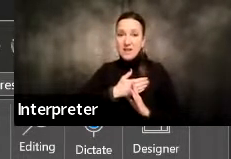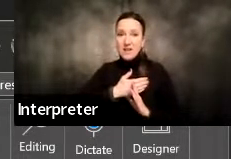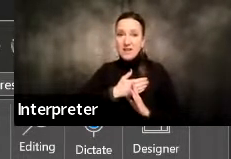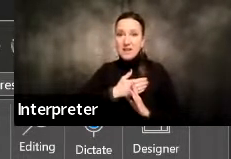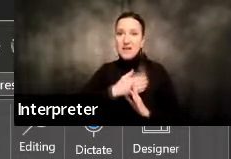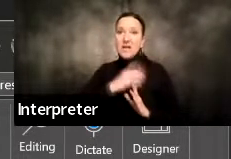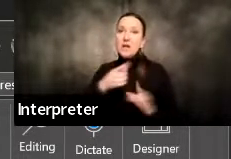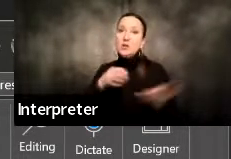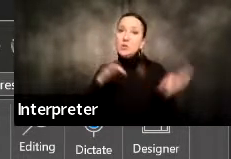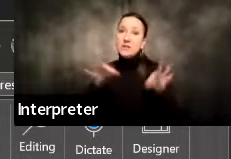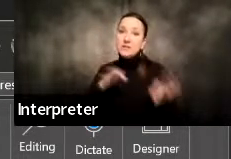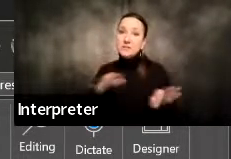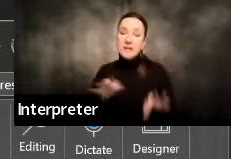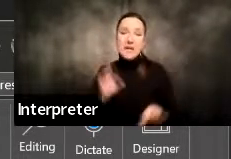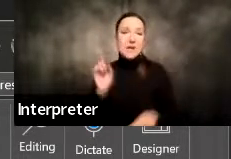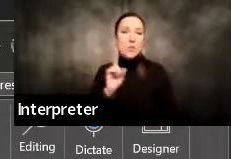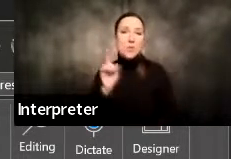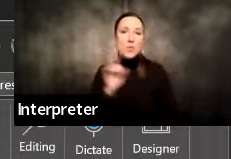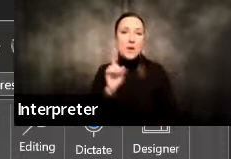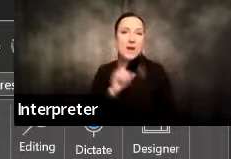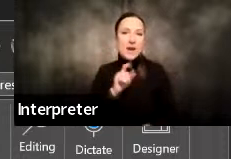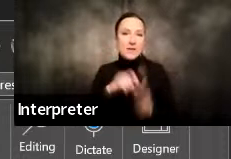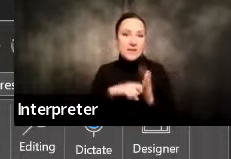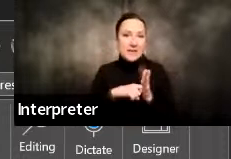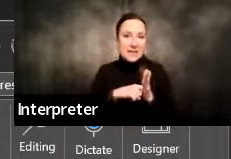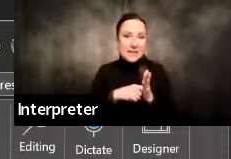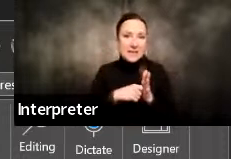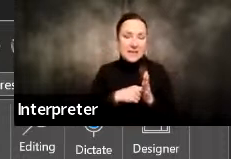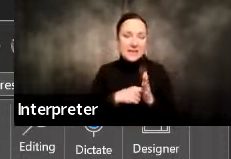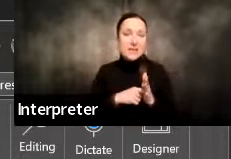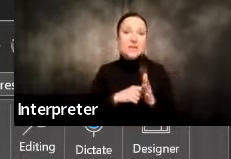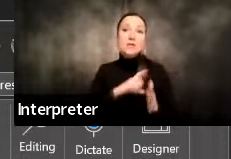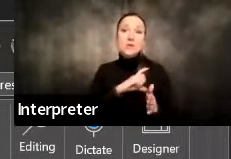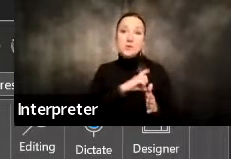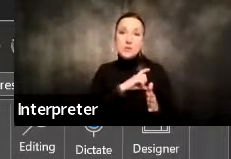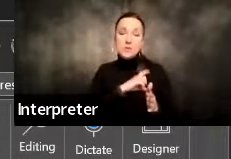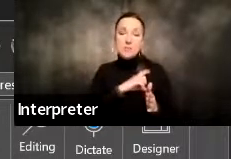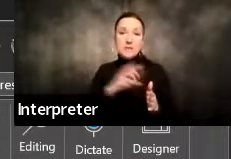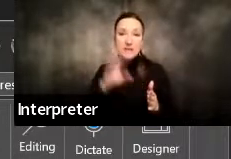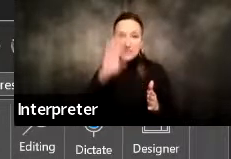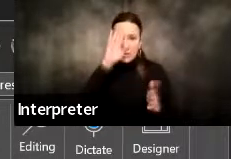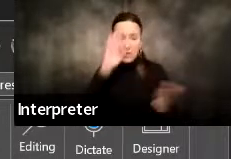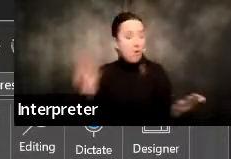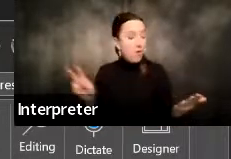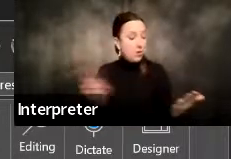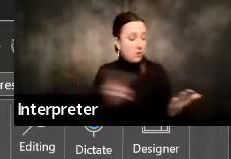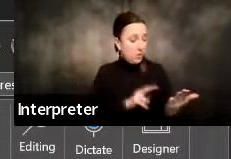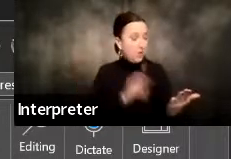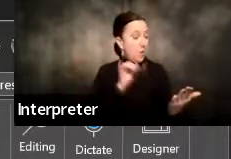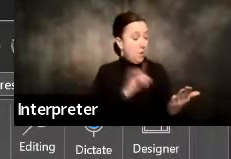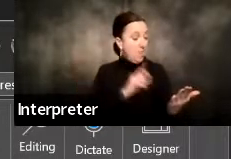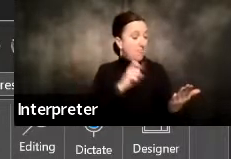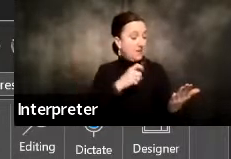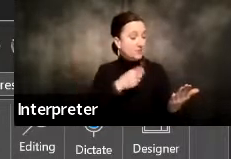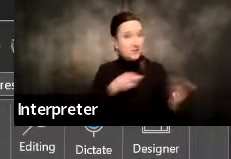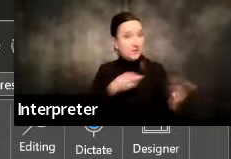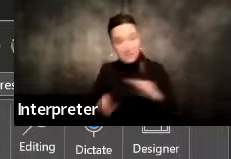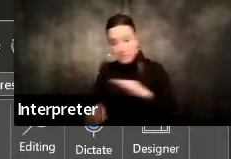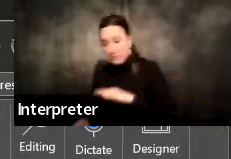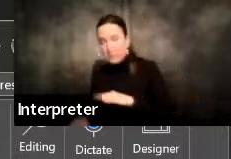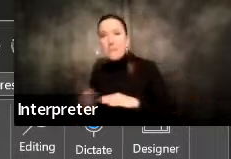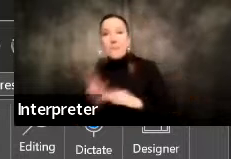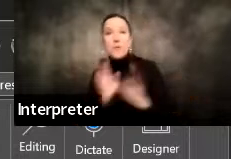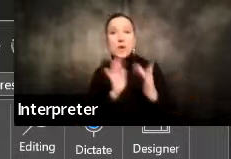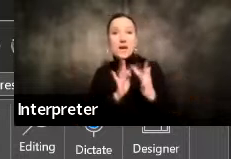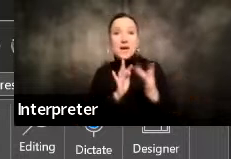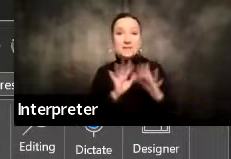in there so that the responders know to look for that key instead of breaking the door down. They will know to contact a family member